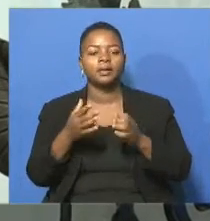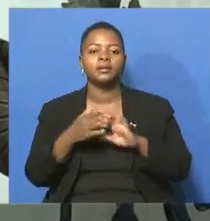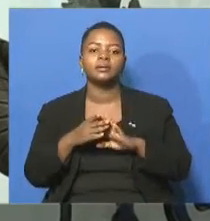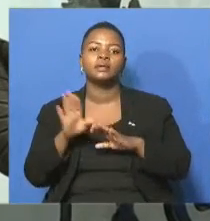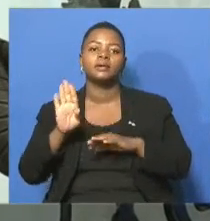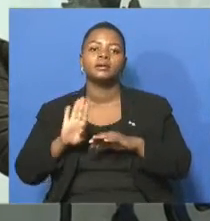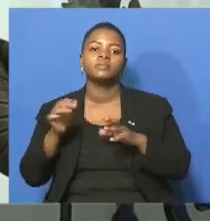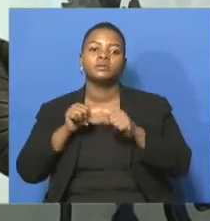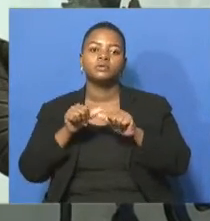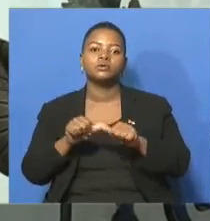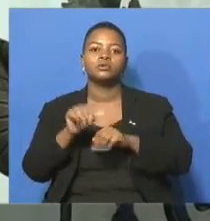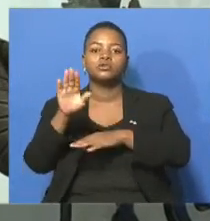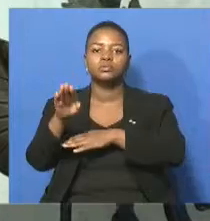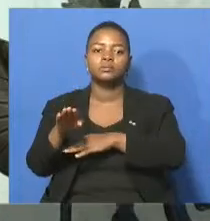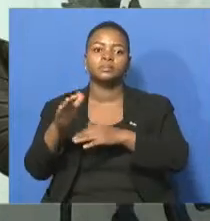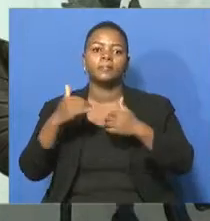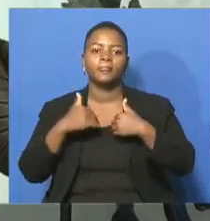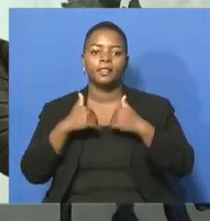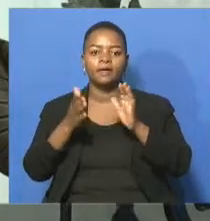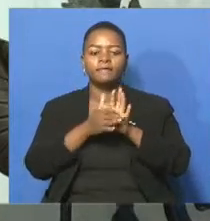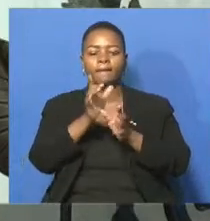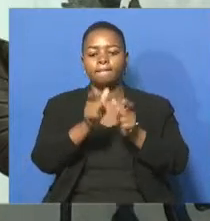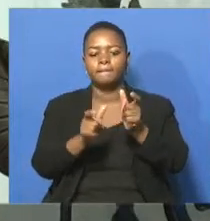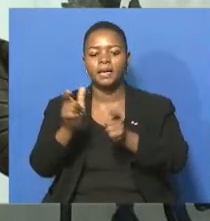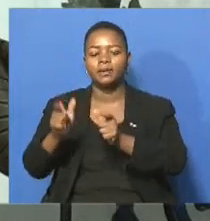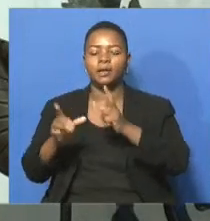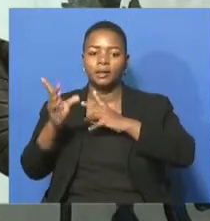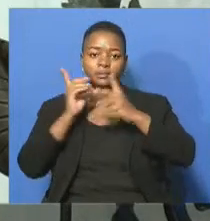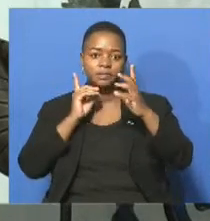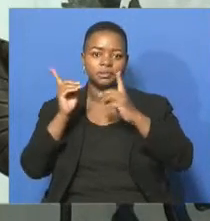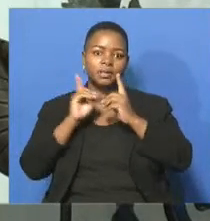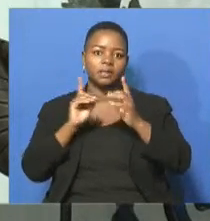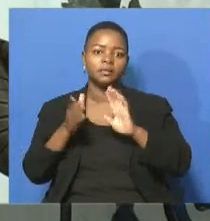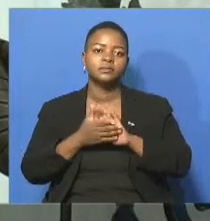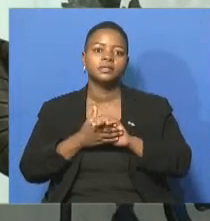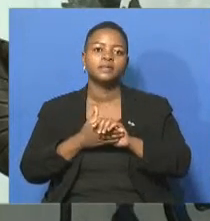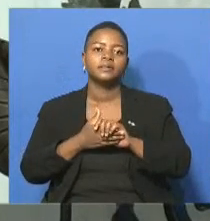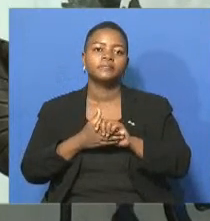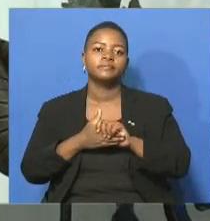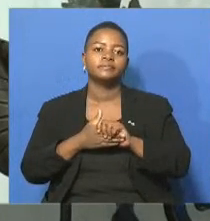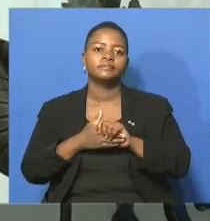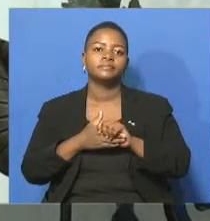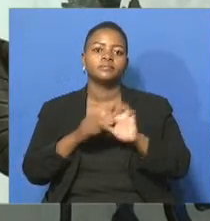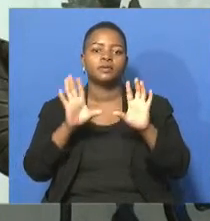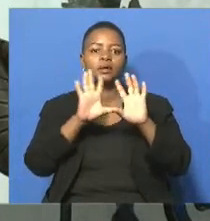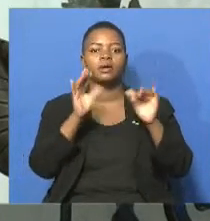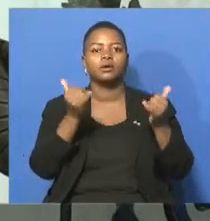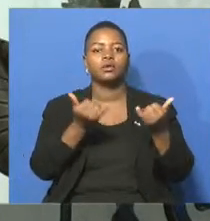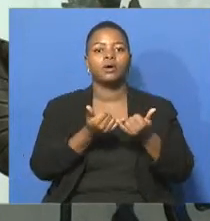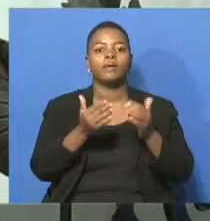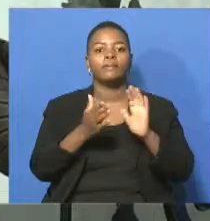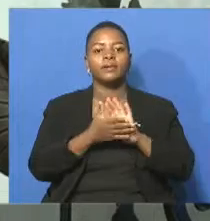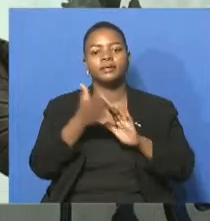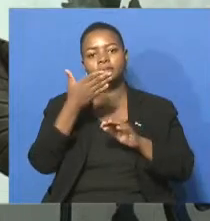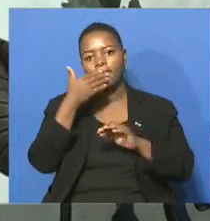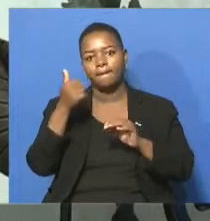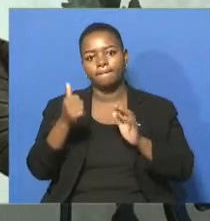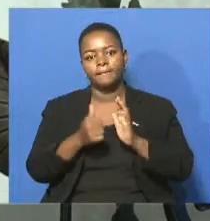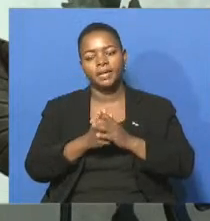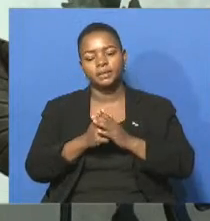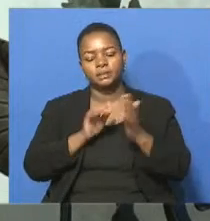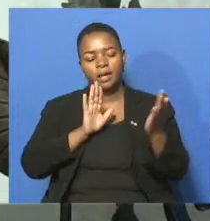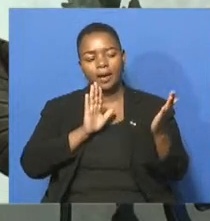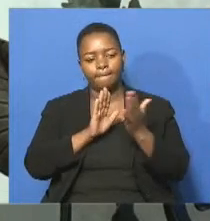more this afternoon go nna le yone panel discussion e le gore tabo e buisa yalo community-based approaches to crime